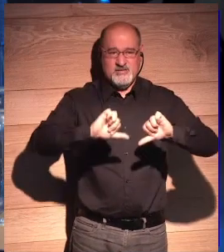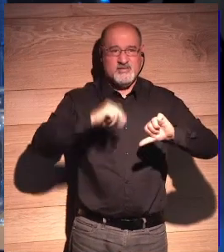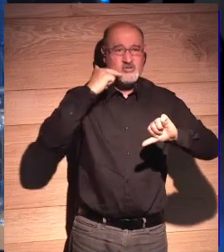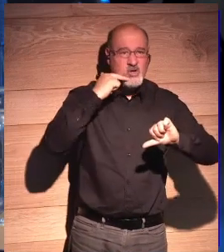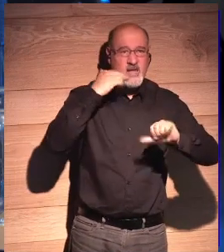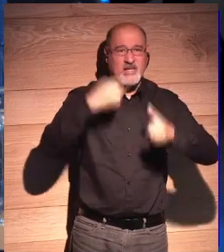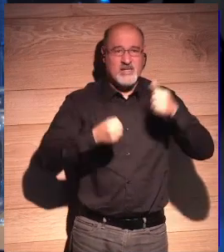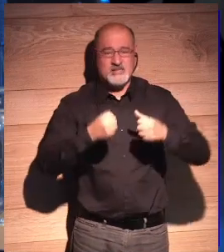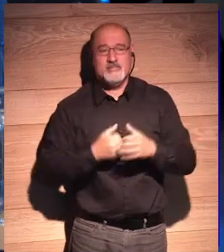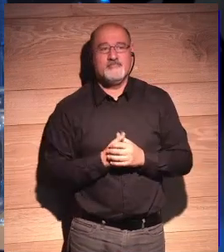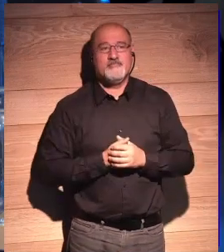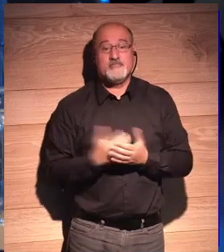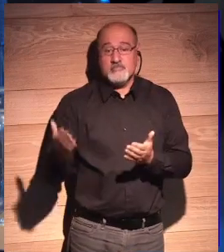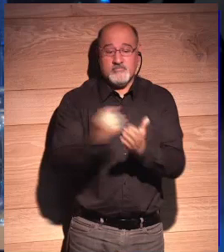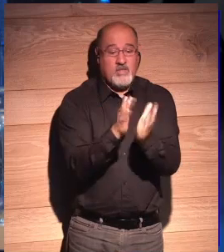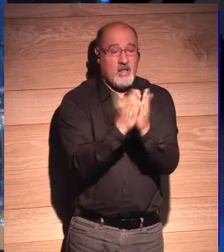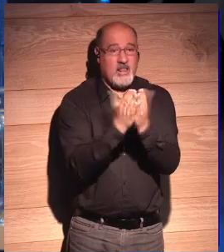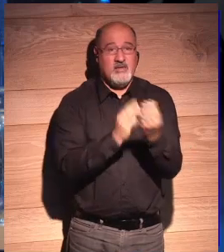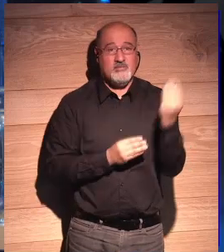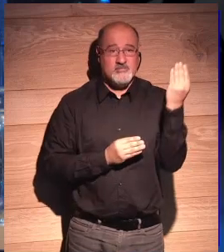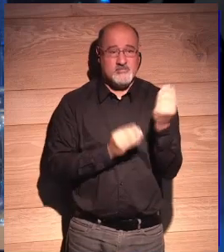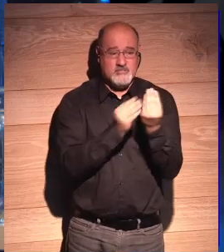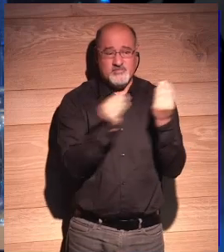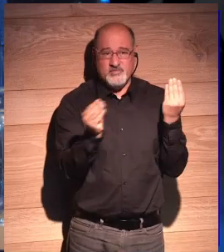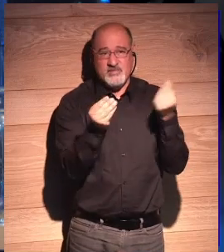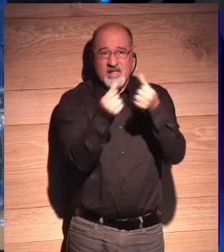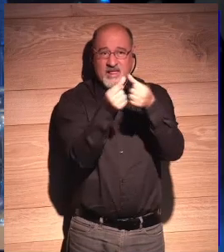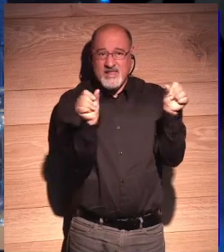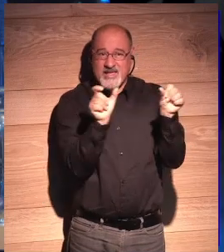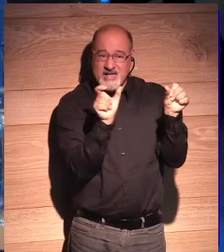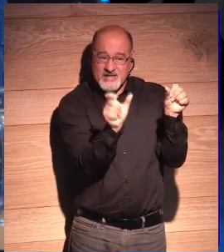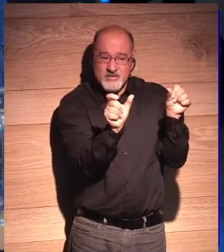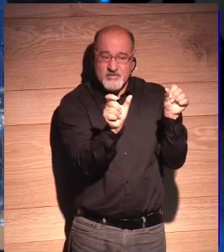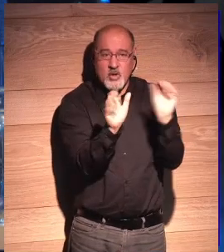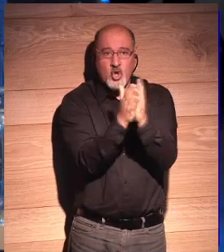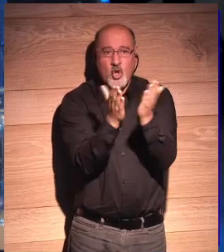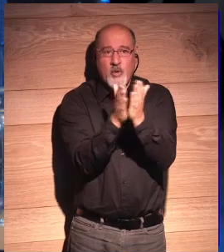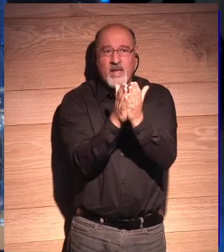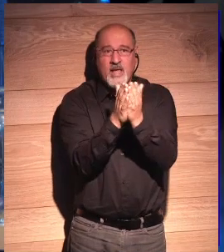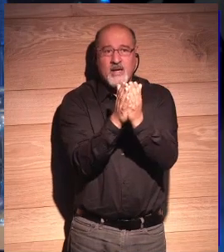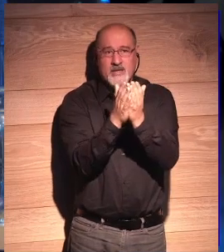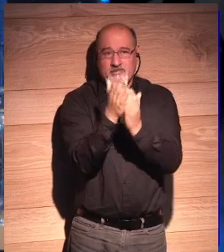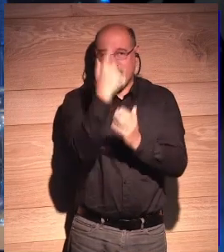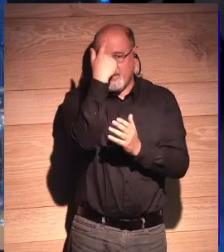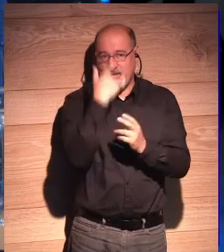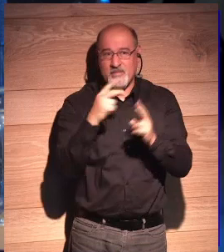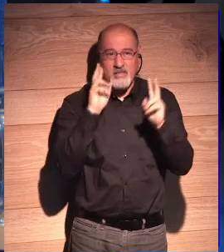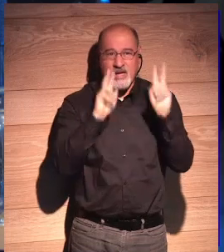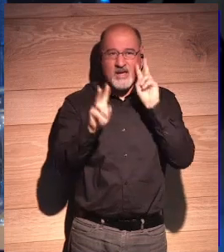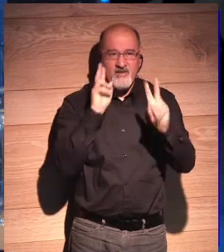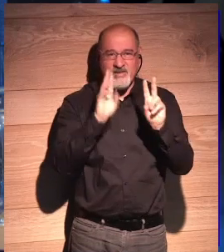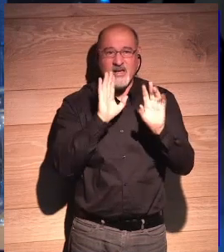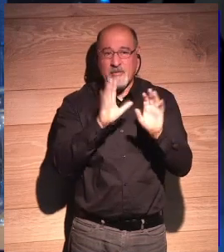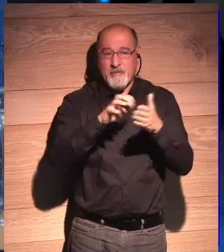gotten their acclaim as graphic novels mostly are not novels. Like Mouse is a memoir,